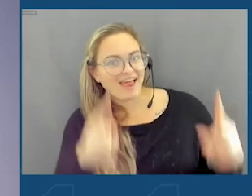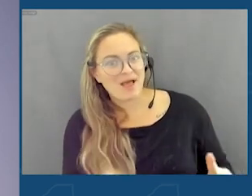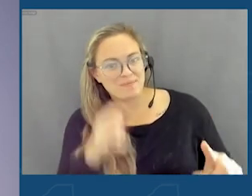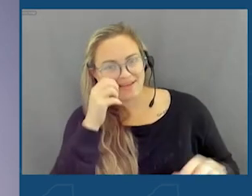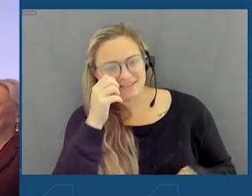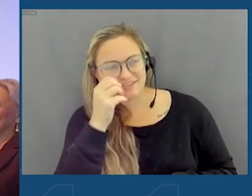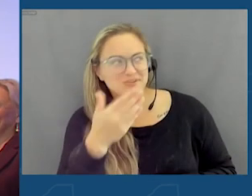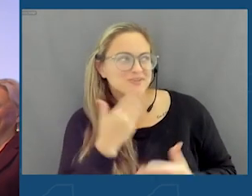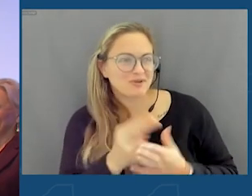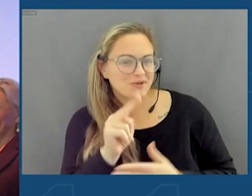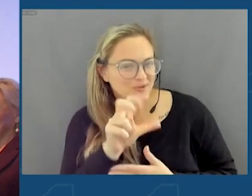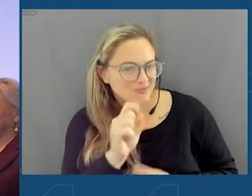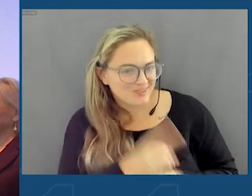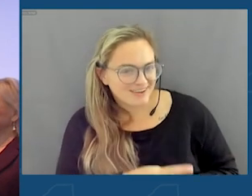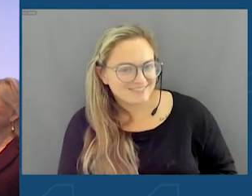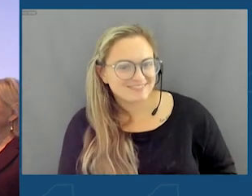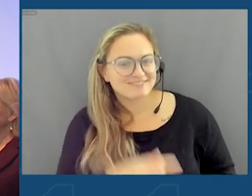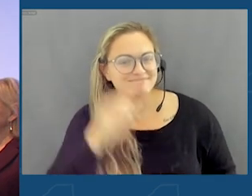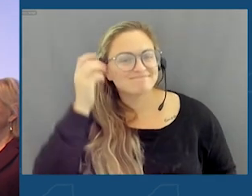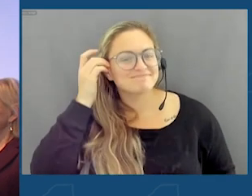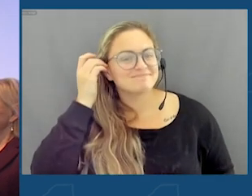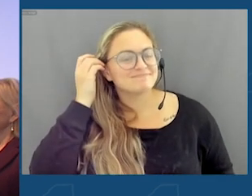regard.